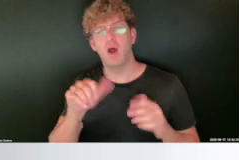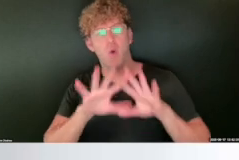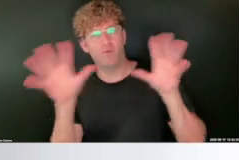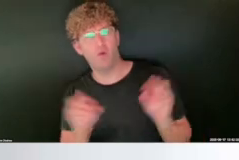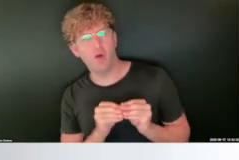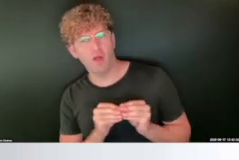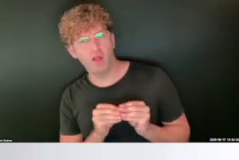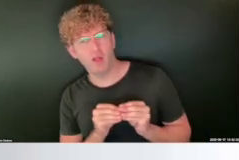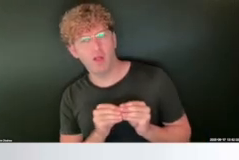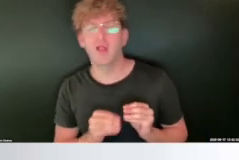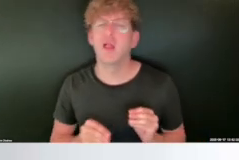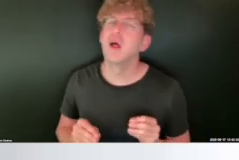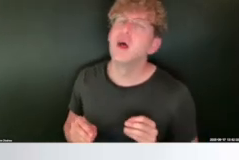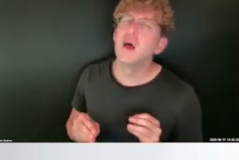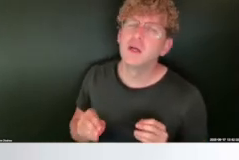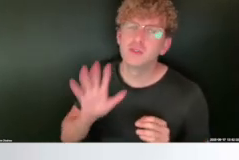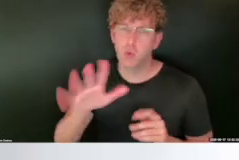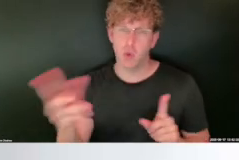So on slide 13,